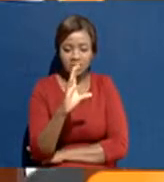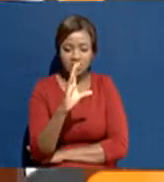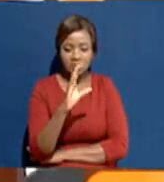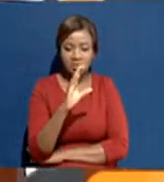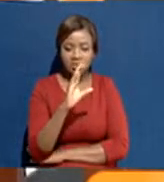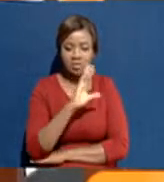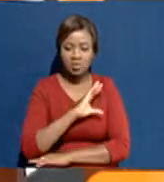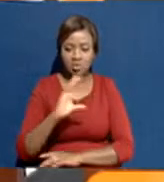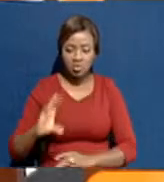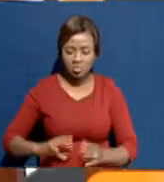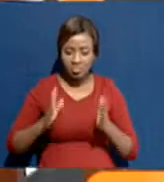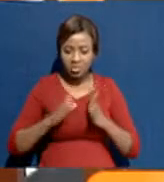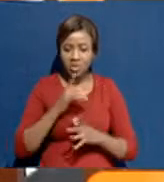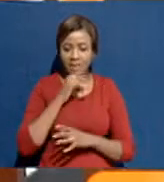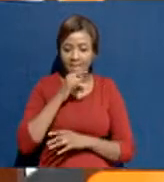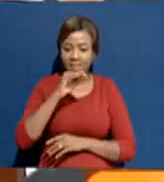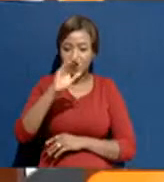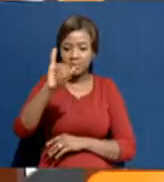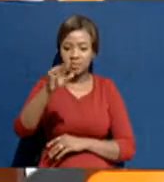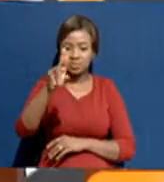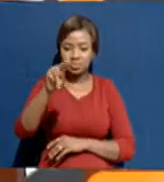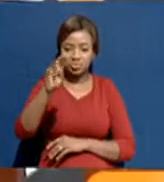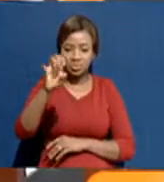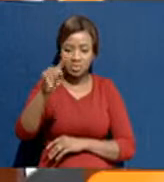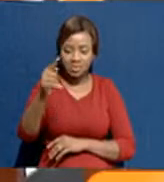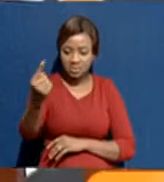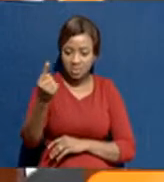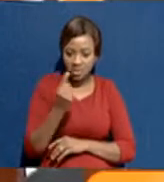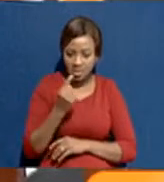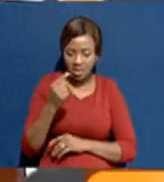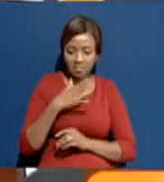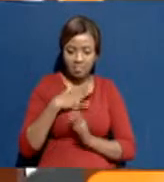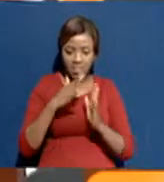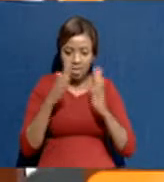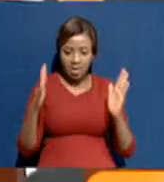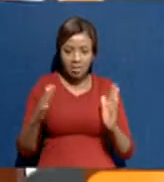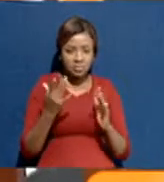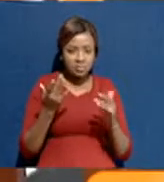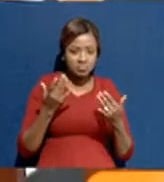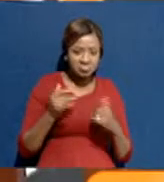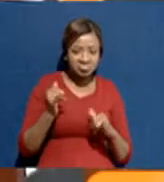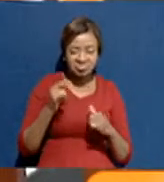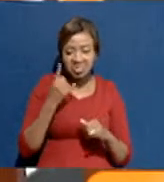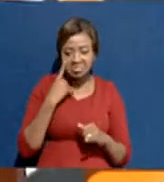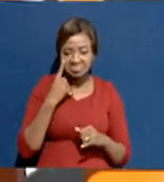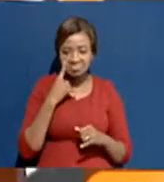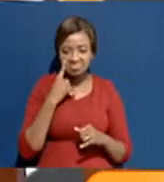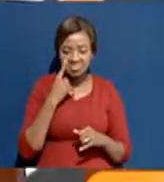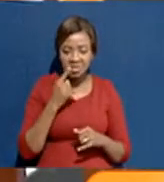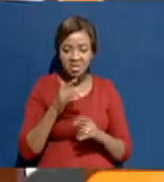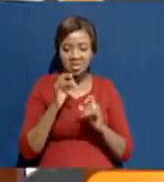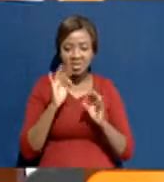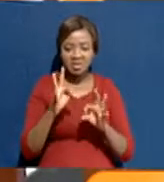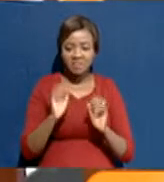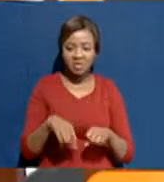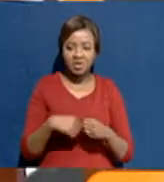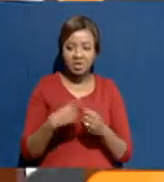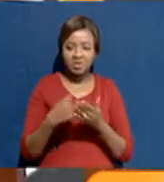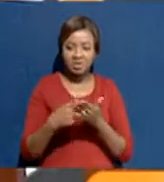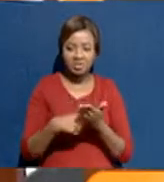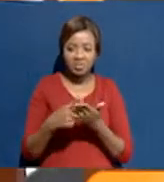Junet came to my house, and to try and see whether we can talk about our